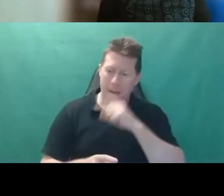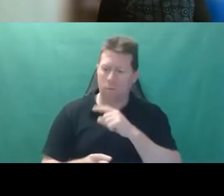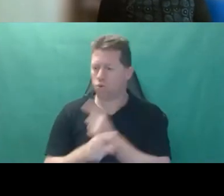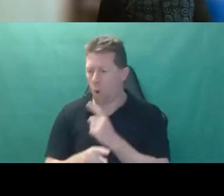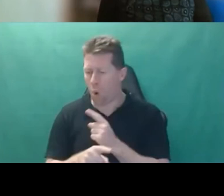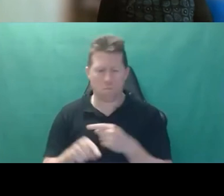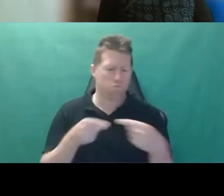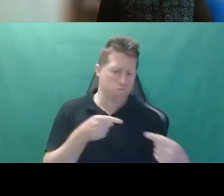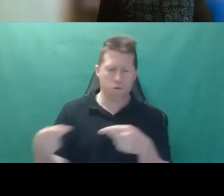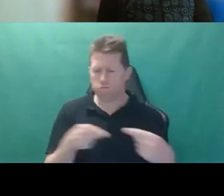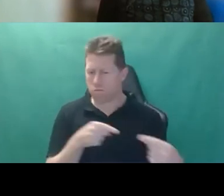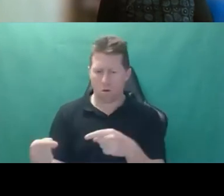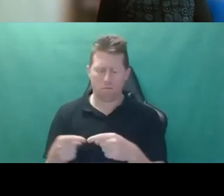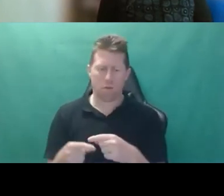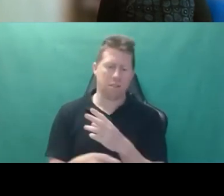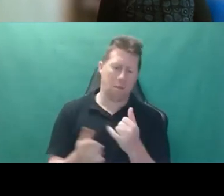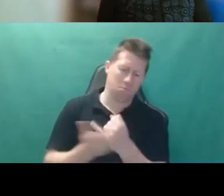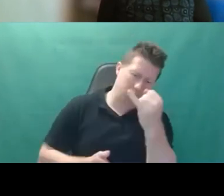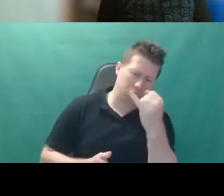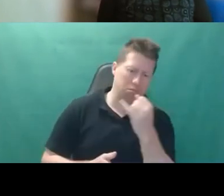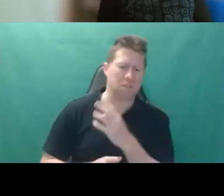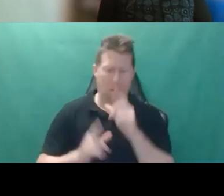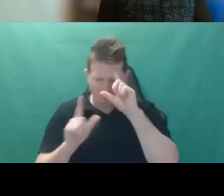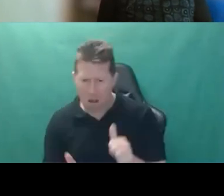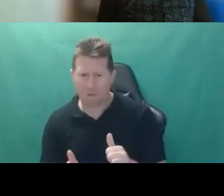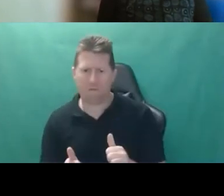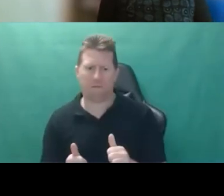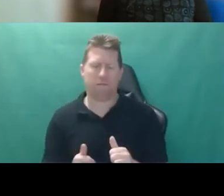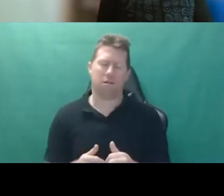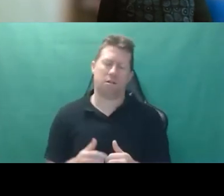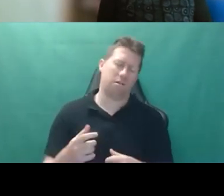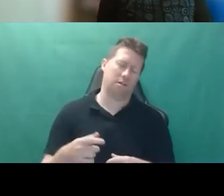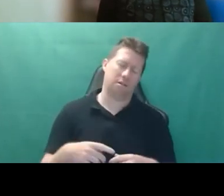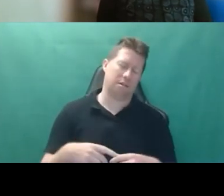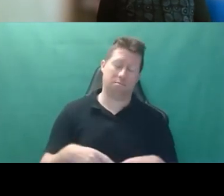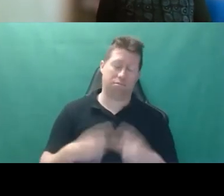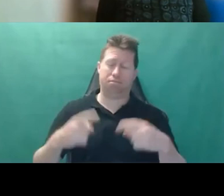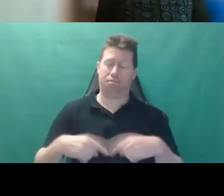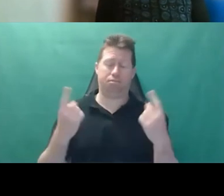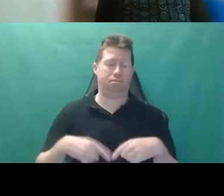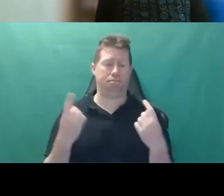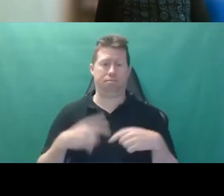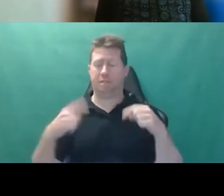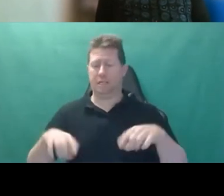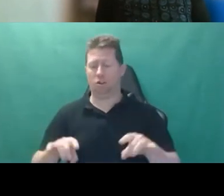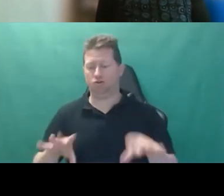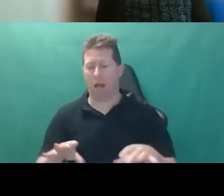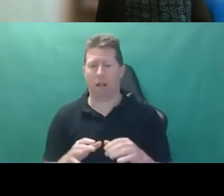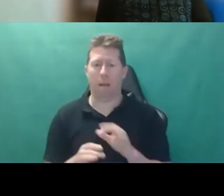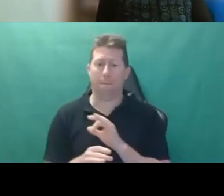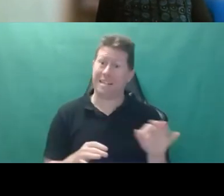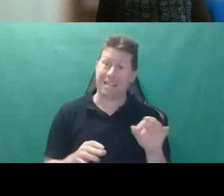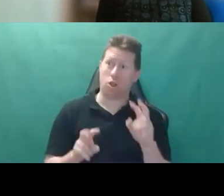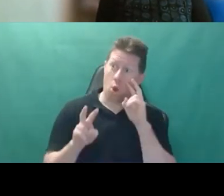people who, who love it. It's changed their lives. There are people who loathe it. Um, it's, um, it doesn't take, um, into account the